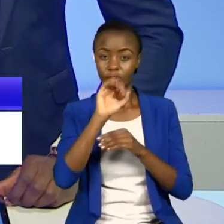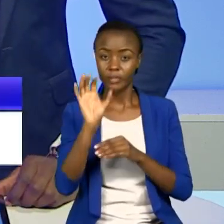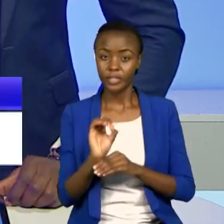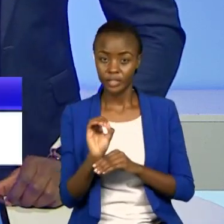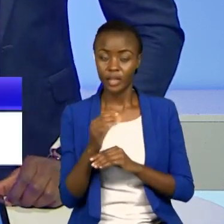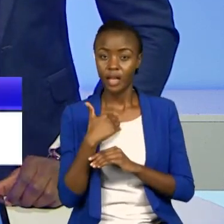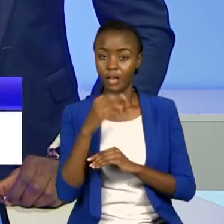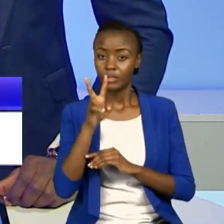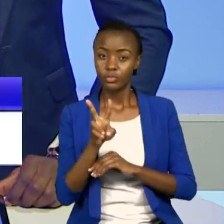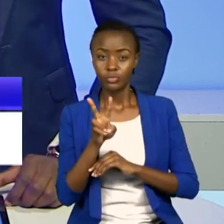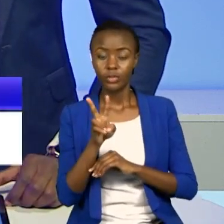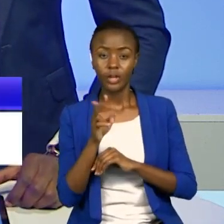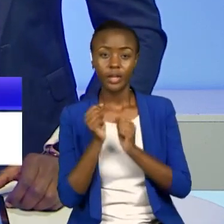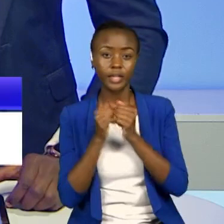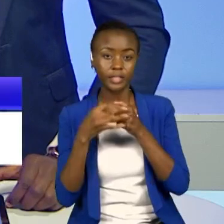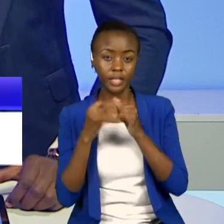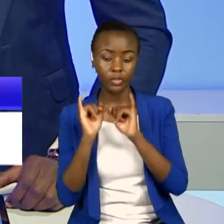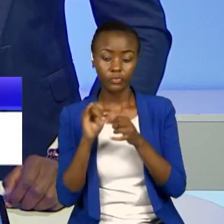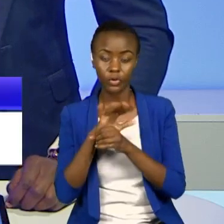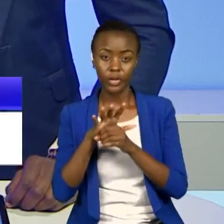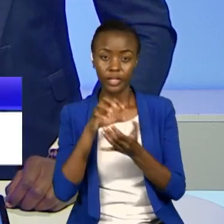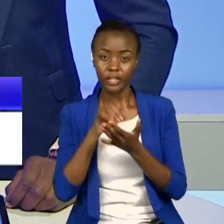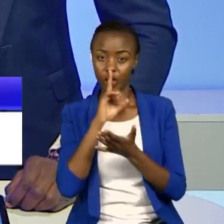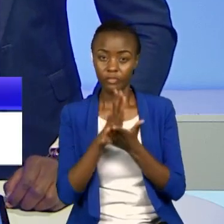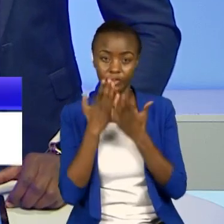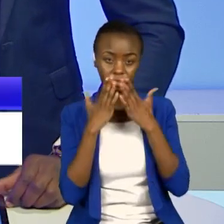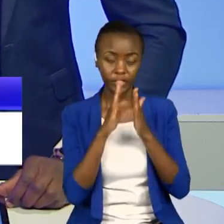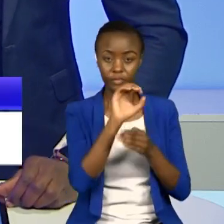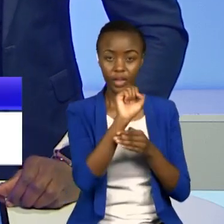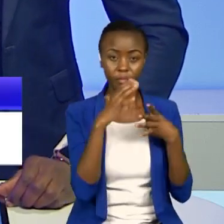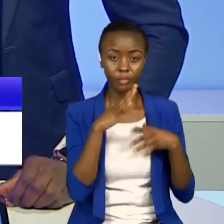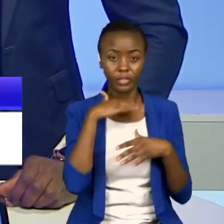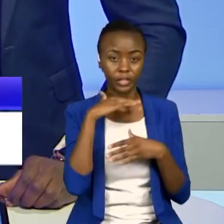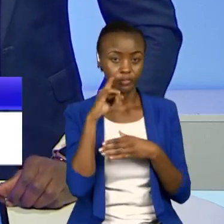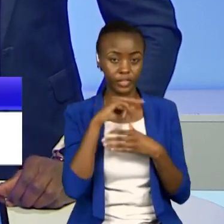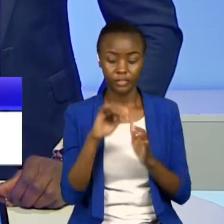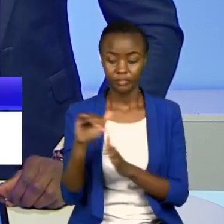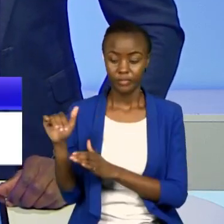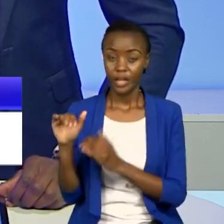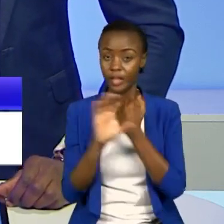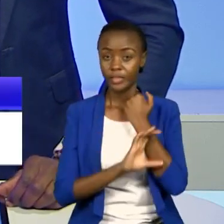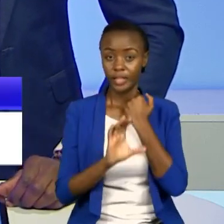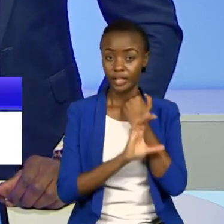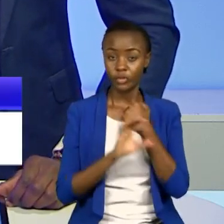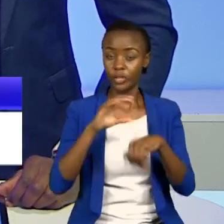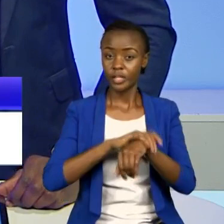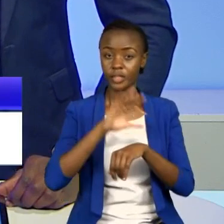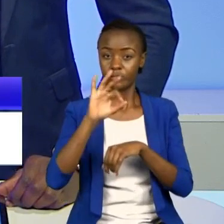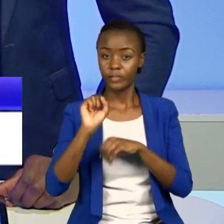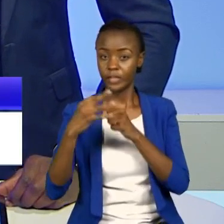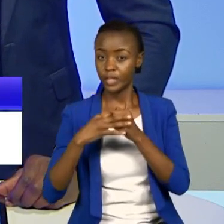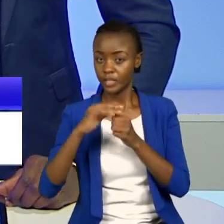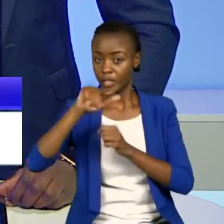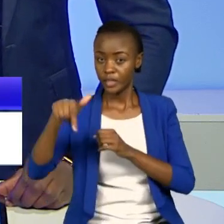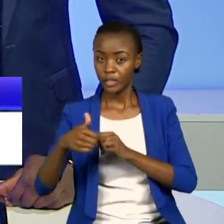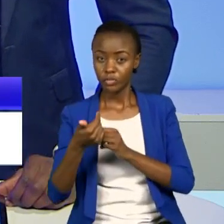after 218 new cases were recorded and 5 deaths. Meanwhile, the country is set to receive 358,000